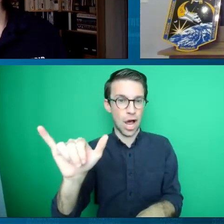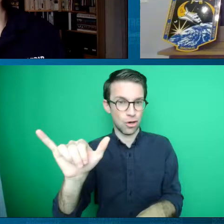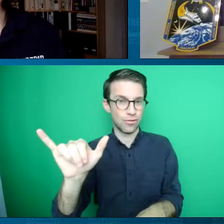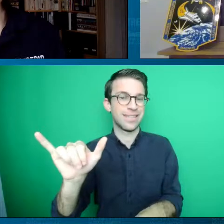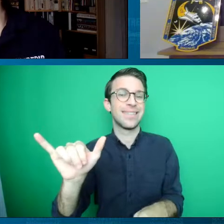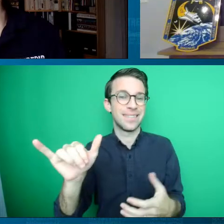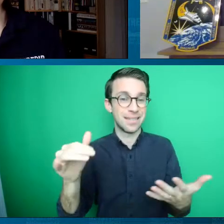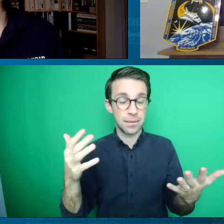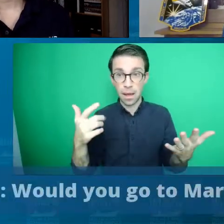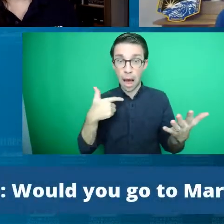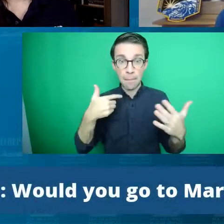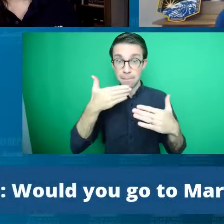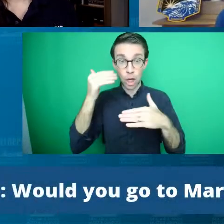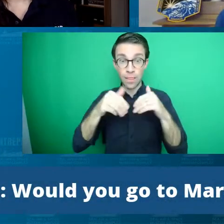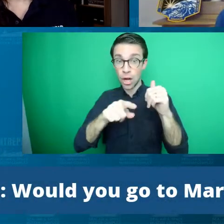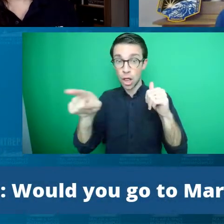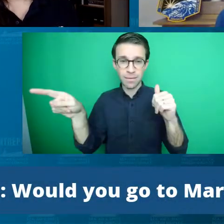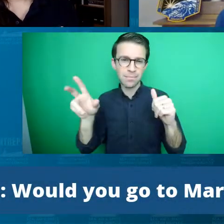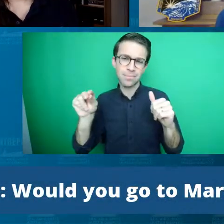got lucky.